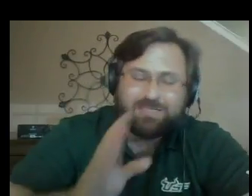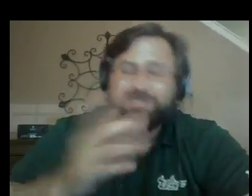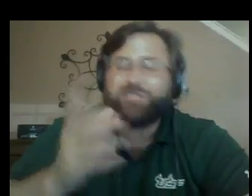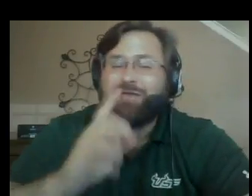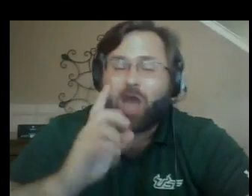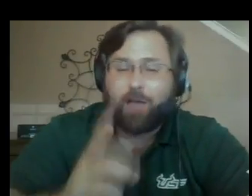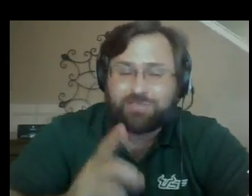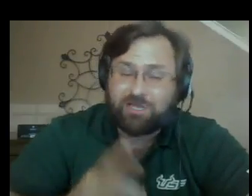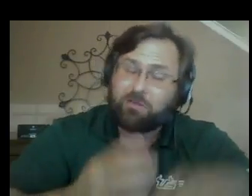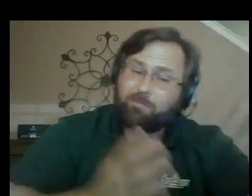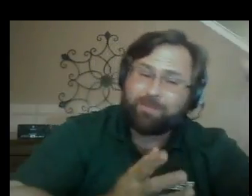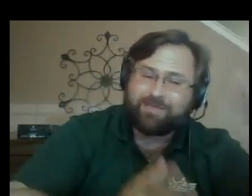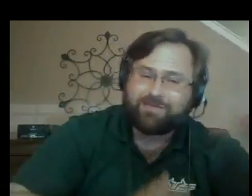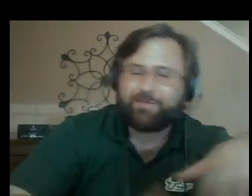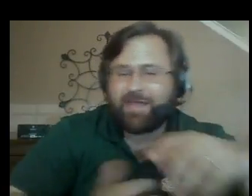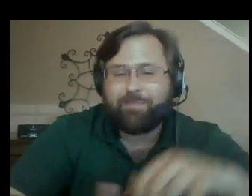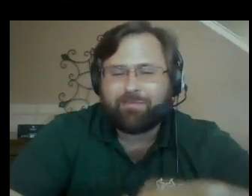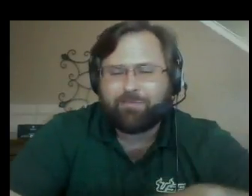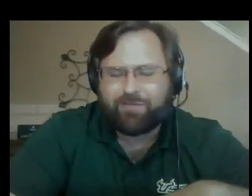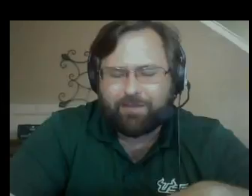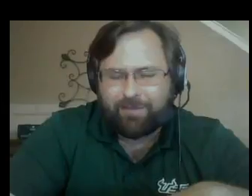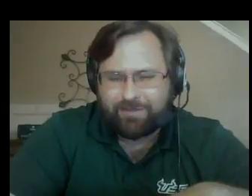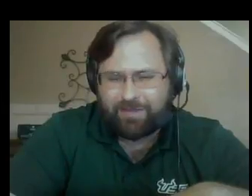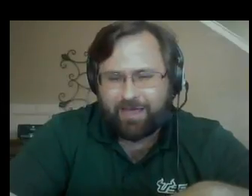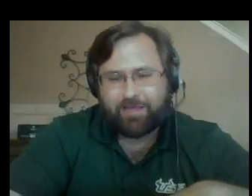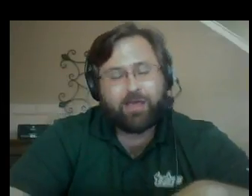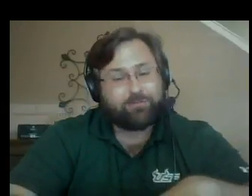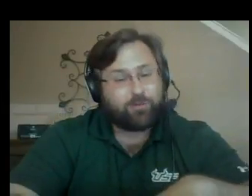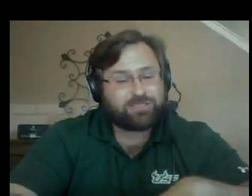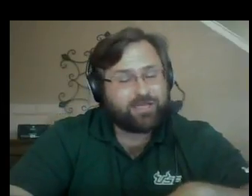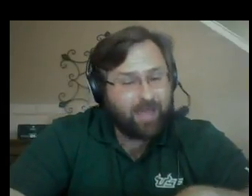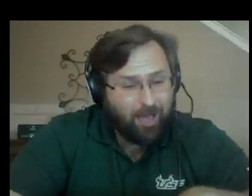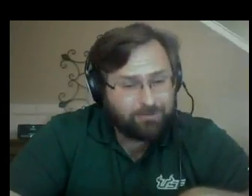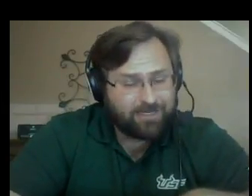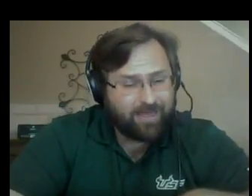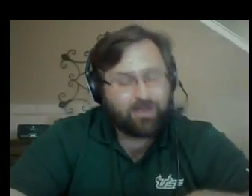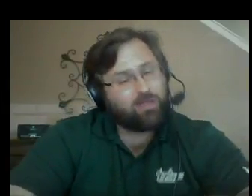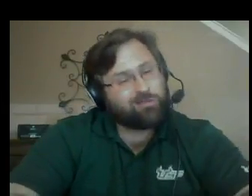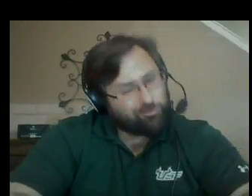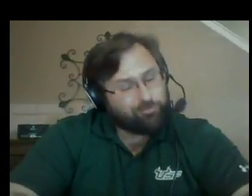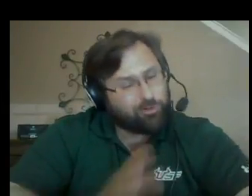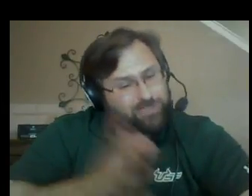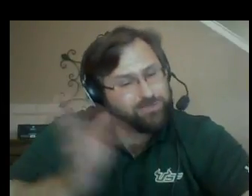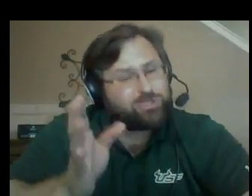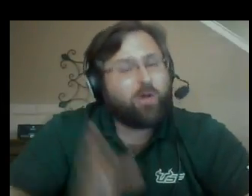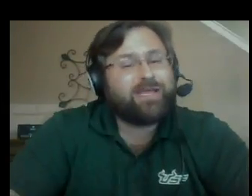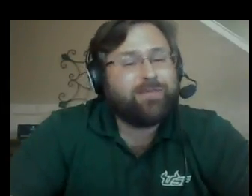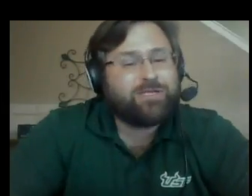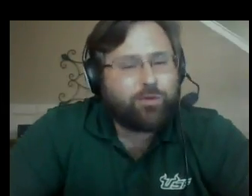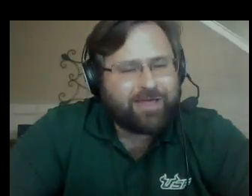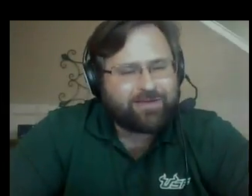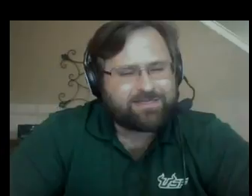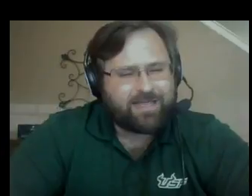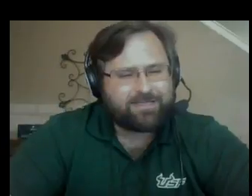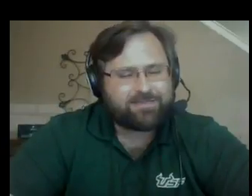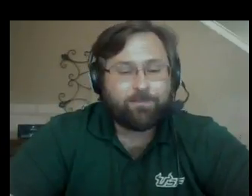question the subject, you have an option. Maybe leave it at the beginning, maybe move it to the end. If you're questioning the object, then your question word's already going to be